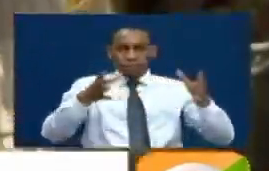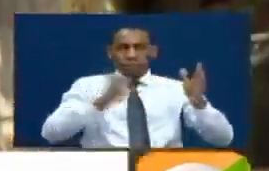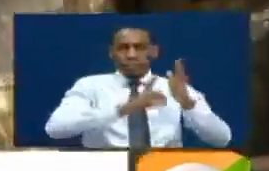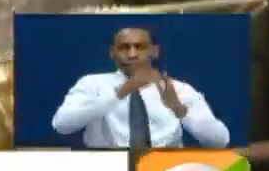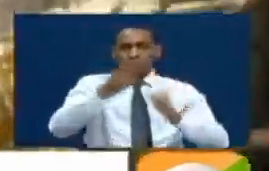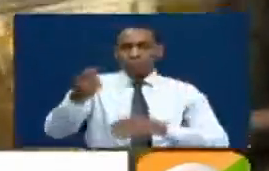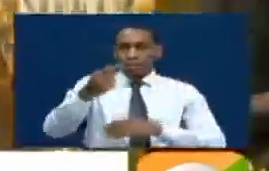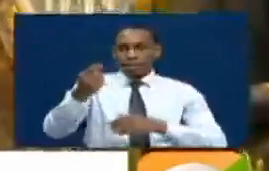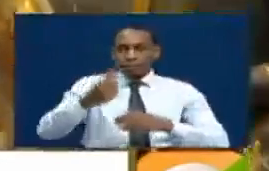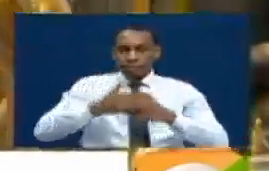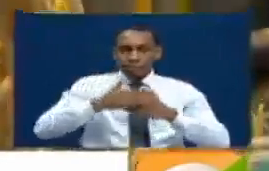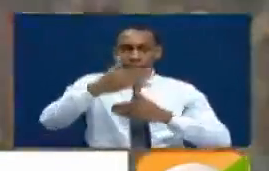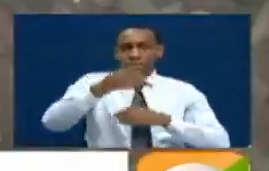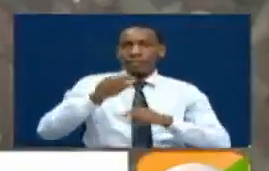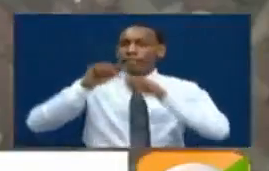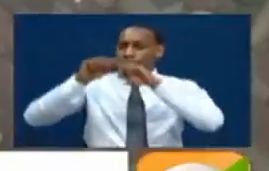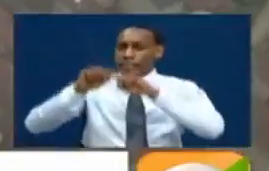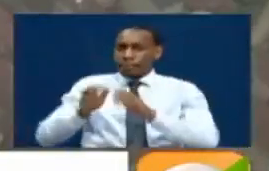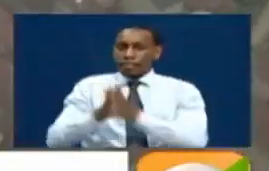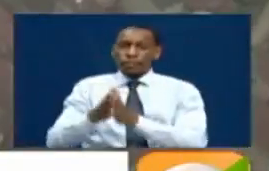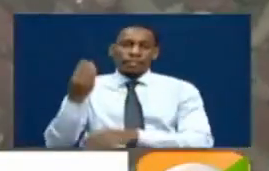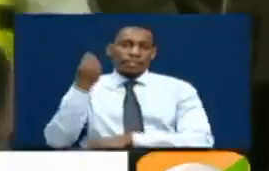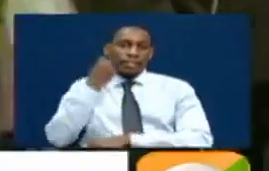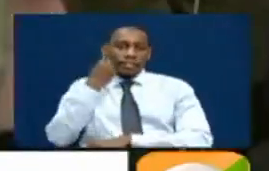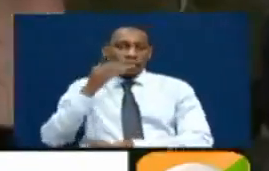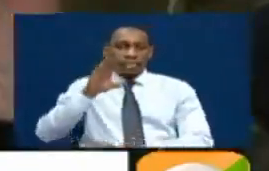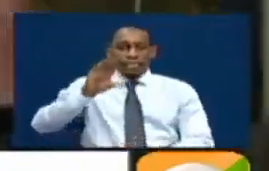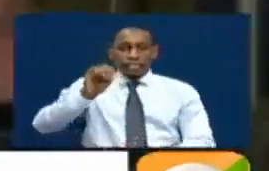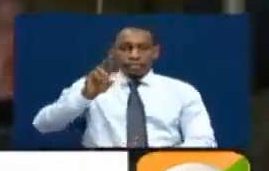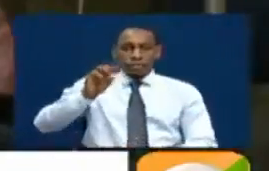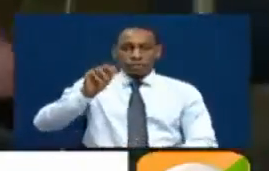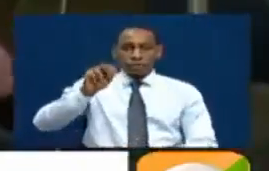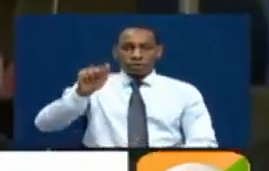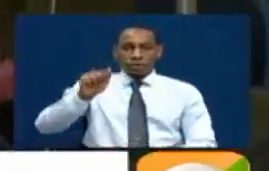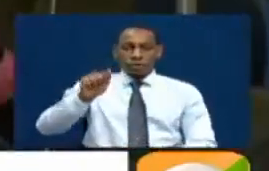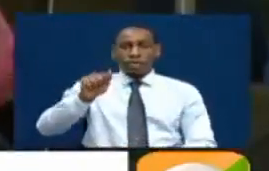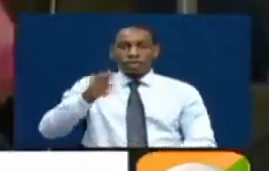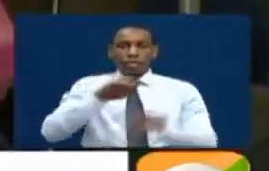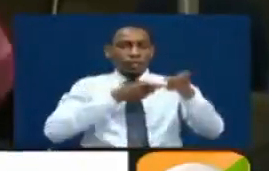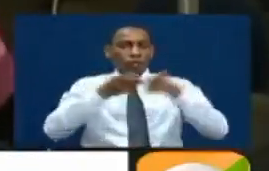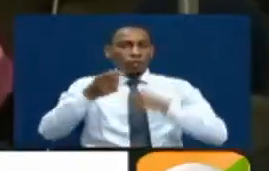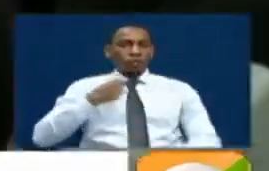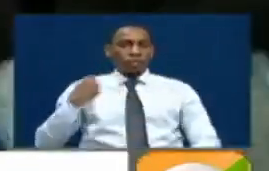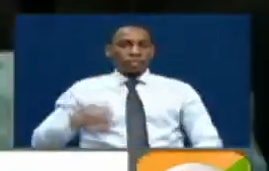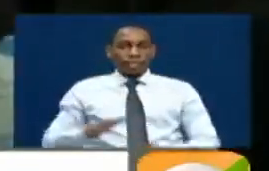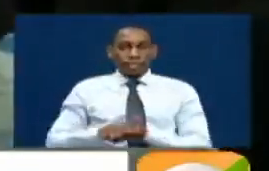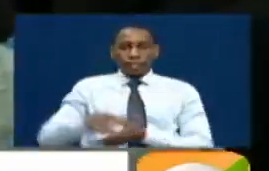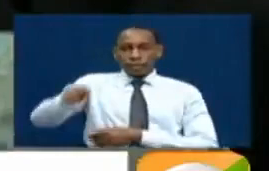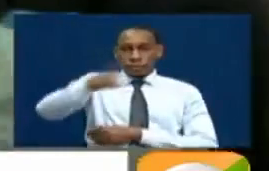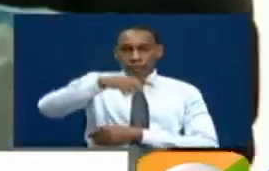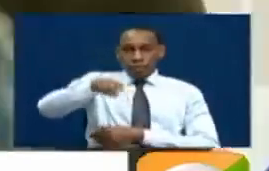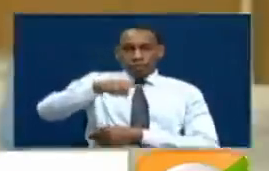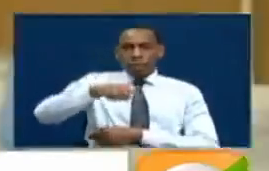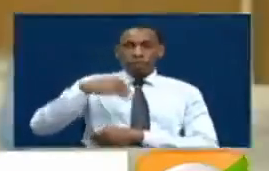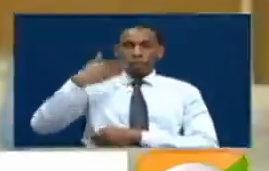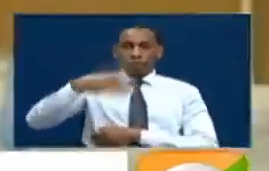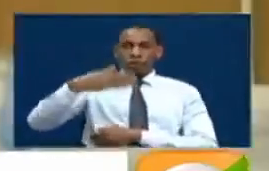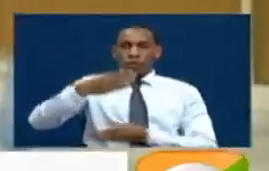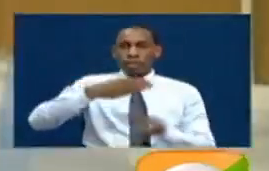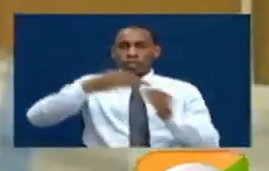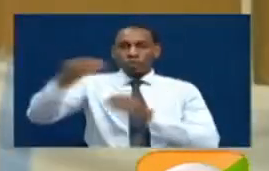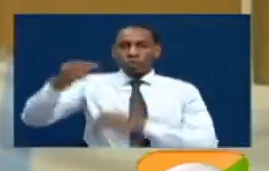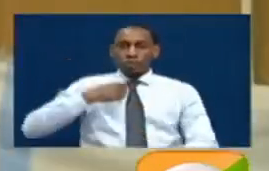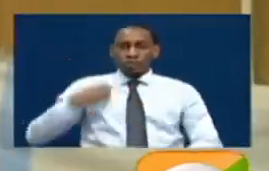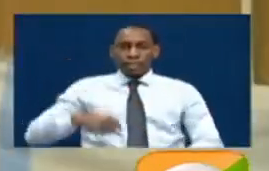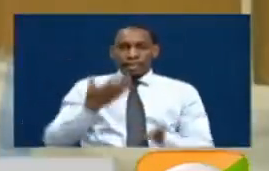says, is in the hands of how the outbreak of the coronavirus is handled in China. We frequently go to China probably 3 to 4 times